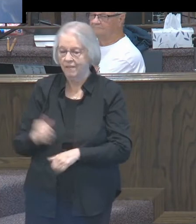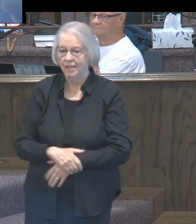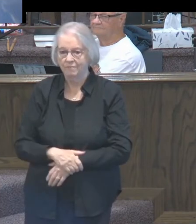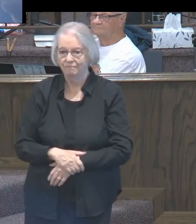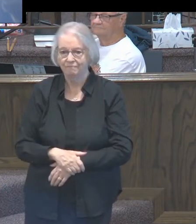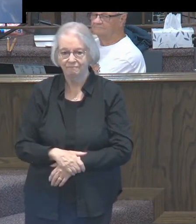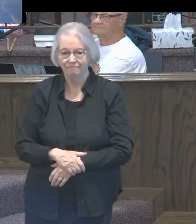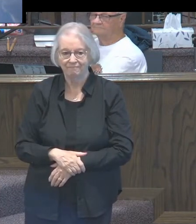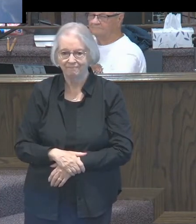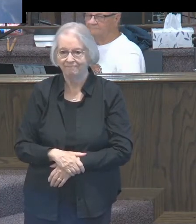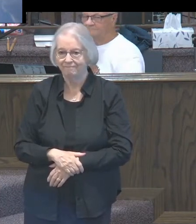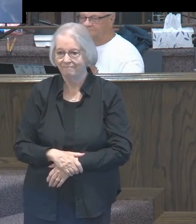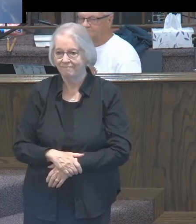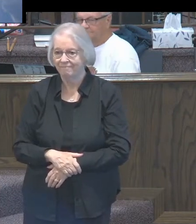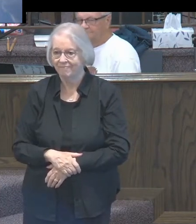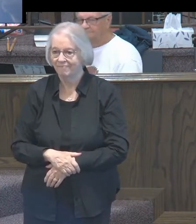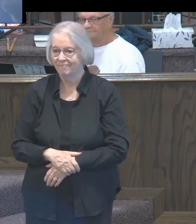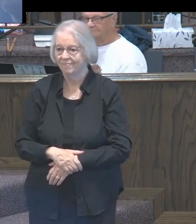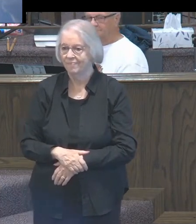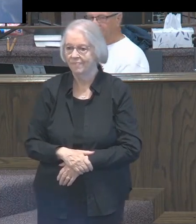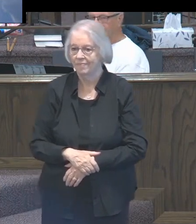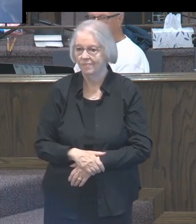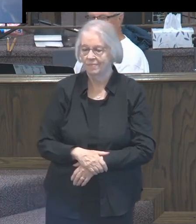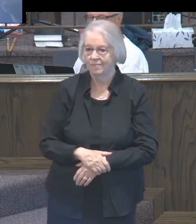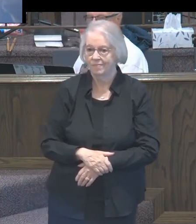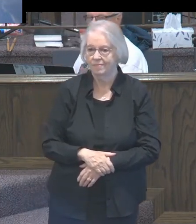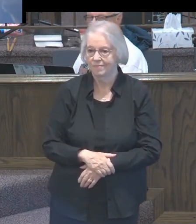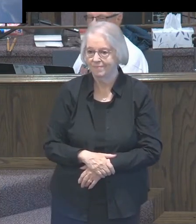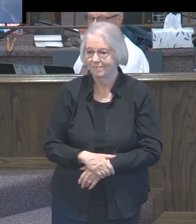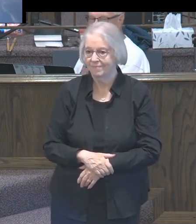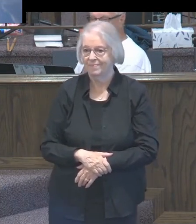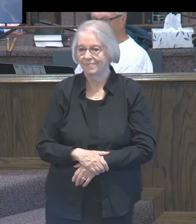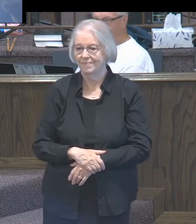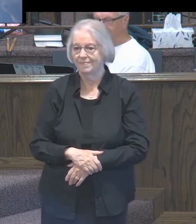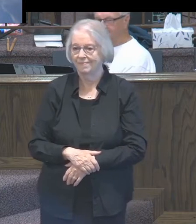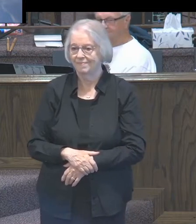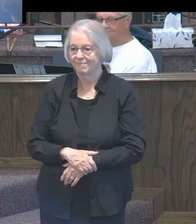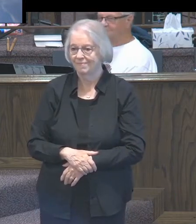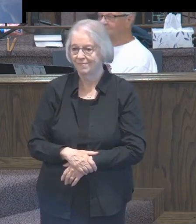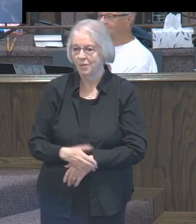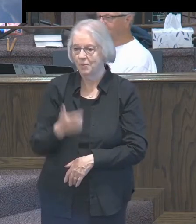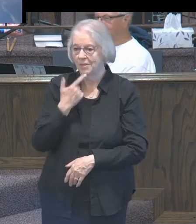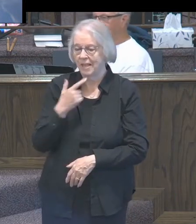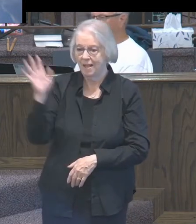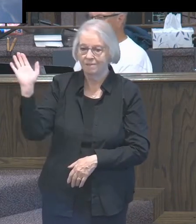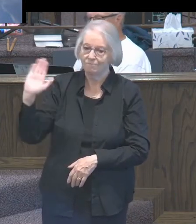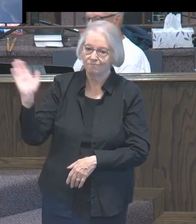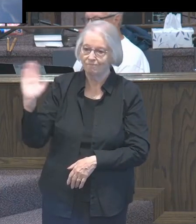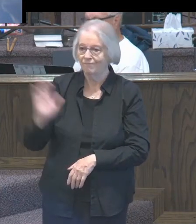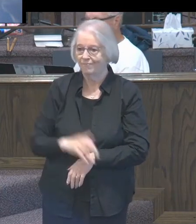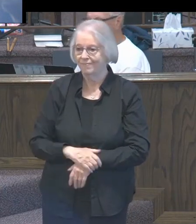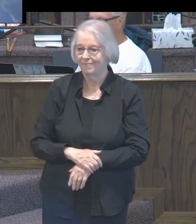not saying anything other than so long, see you later, right? We are not going to